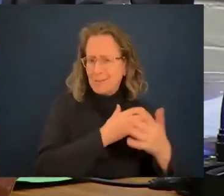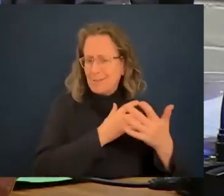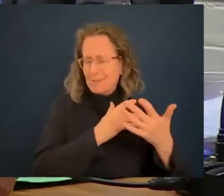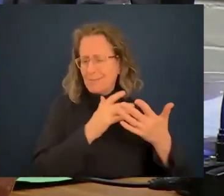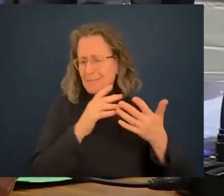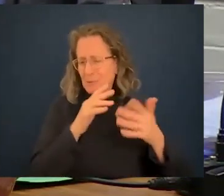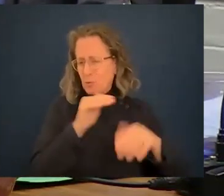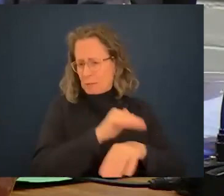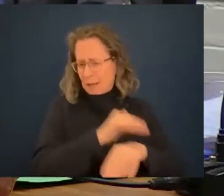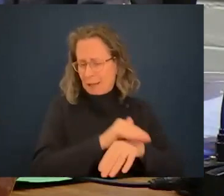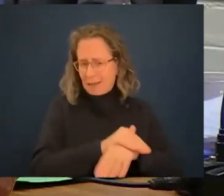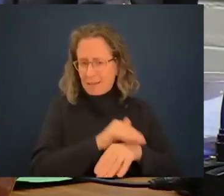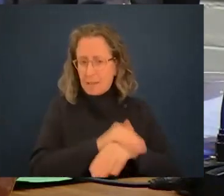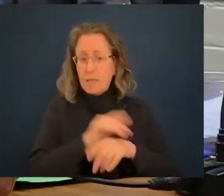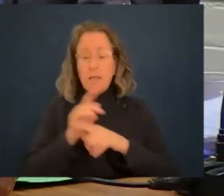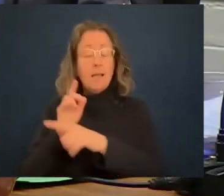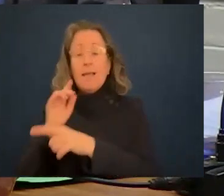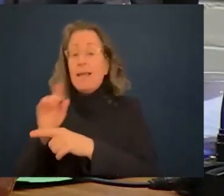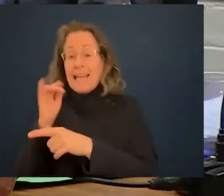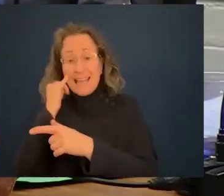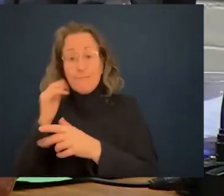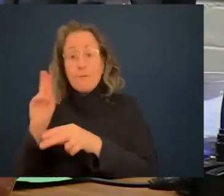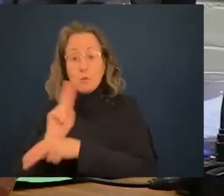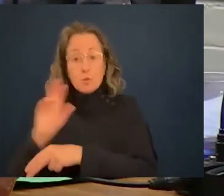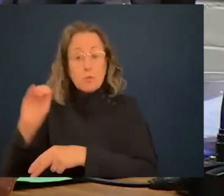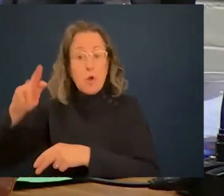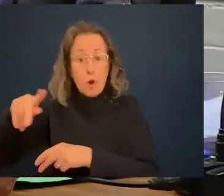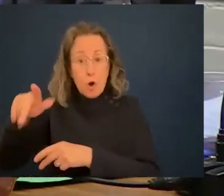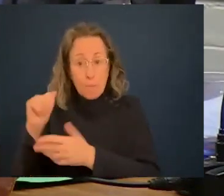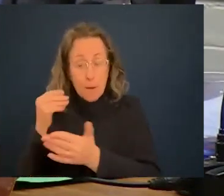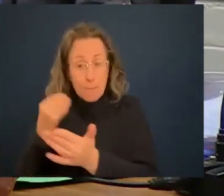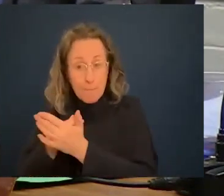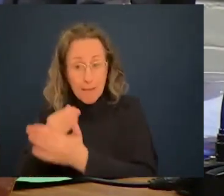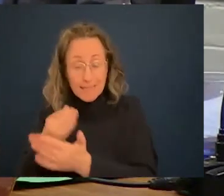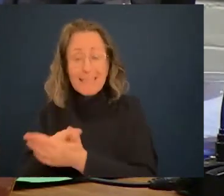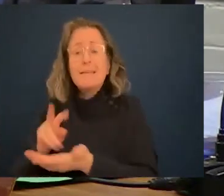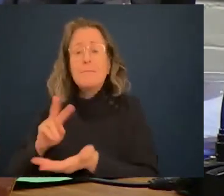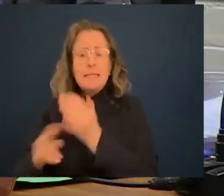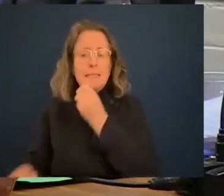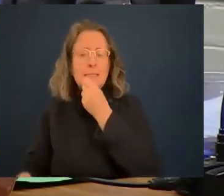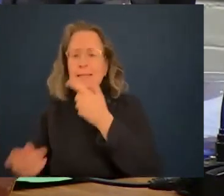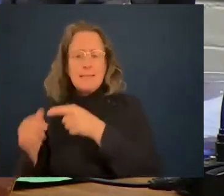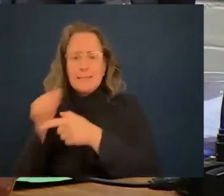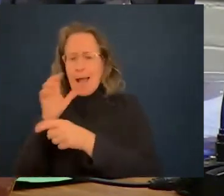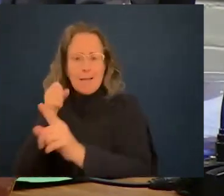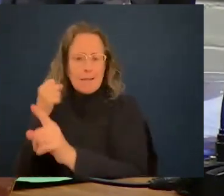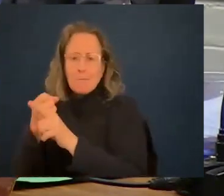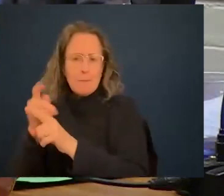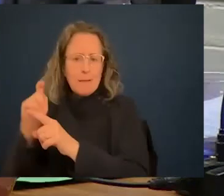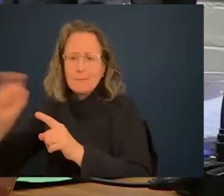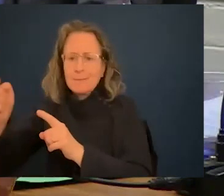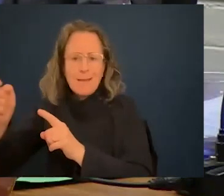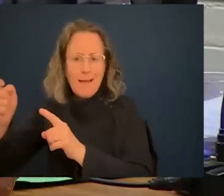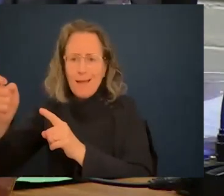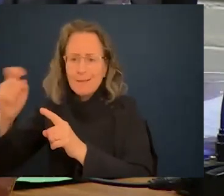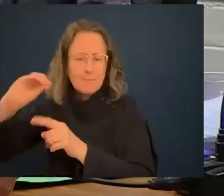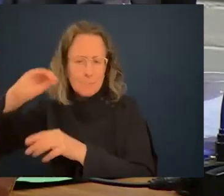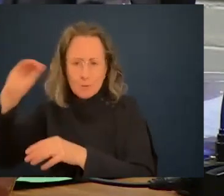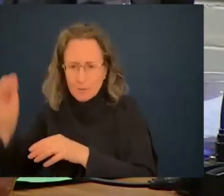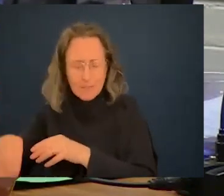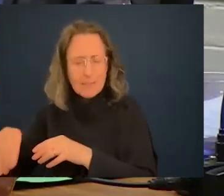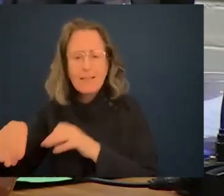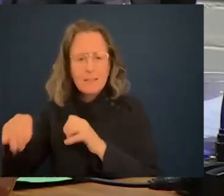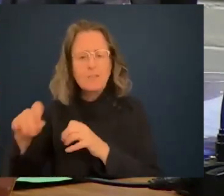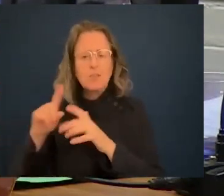without increasing the tax rate to equip the town with ambulances technology supplies and other startup costs